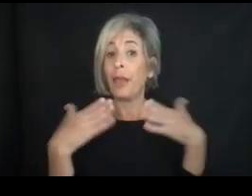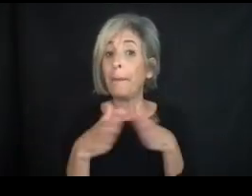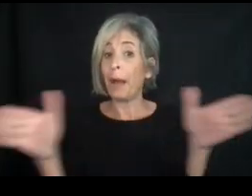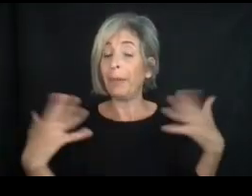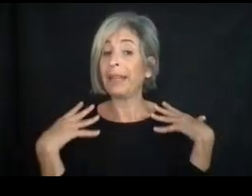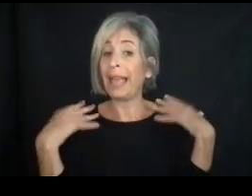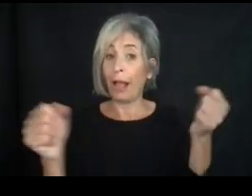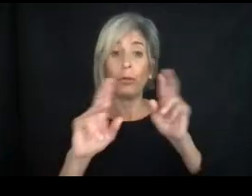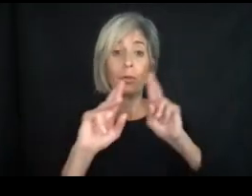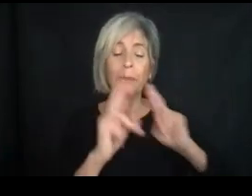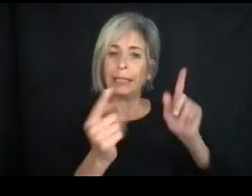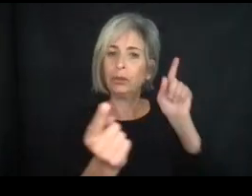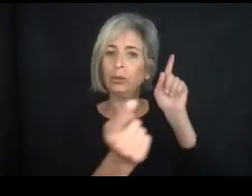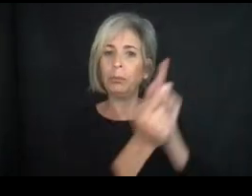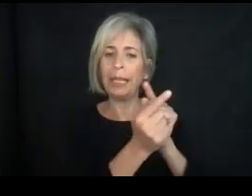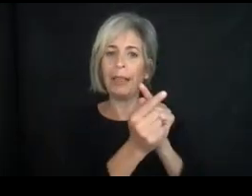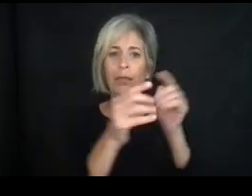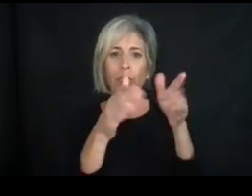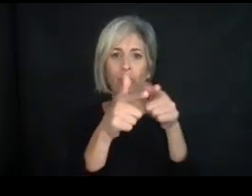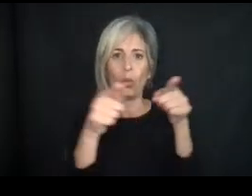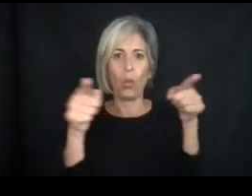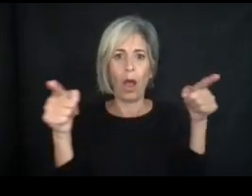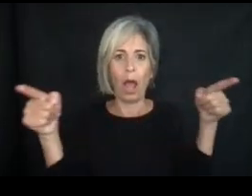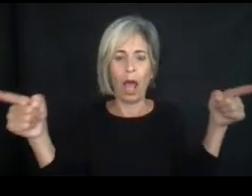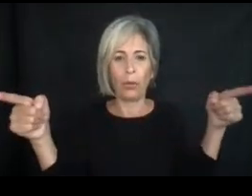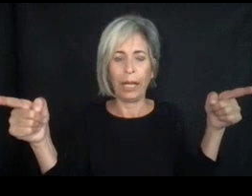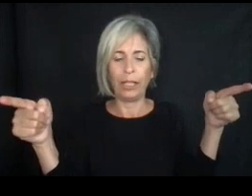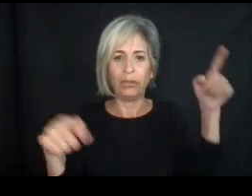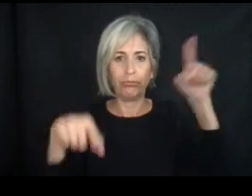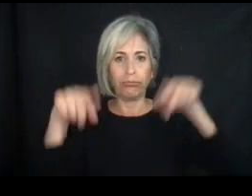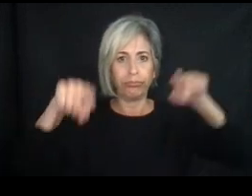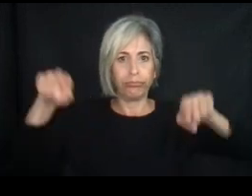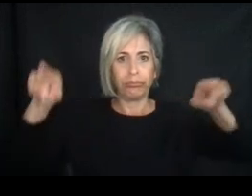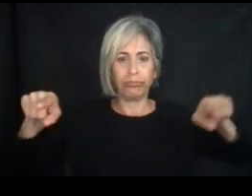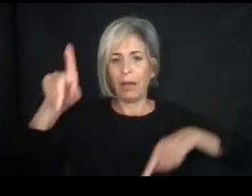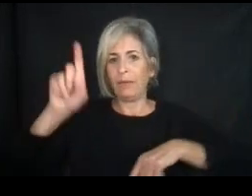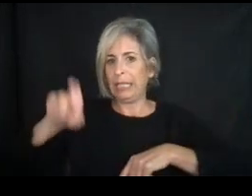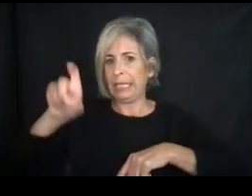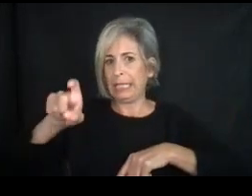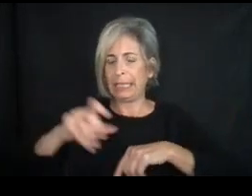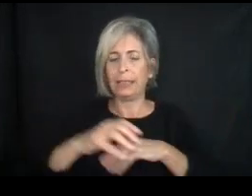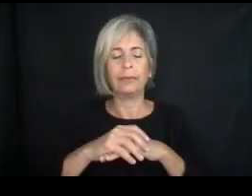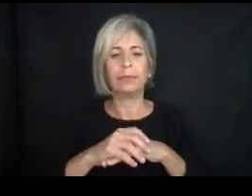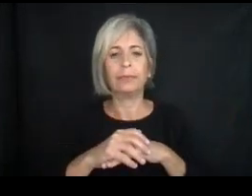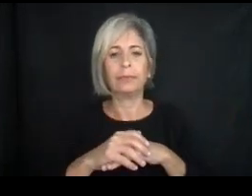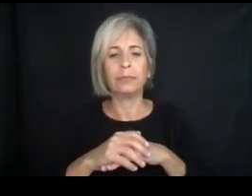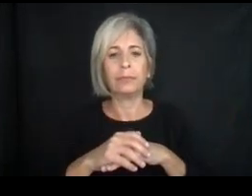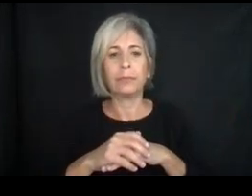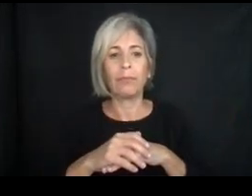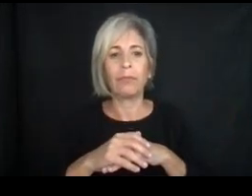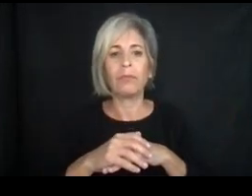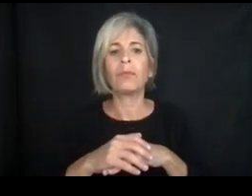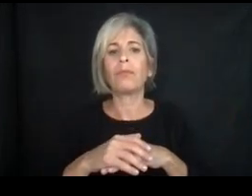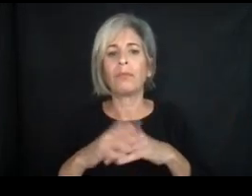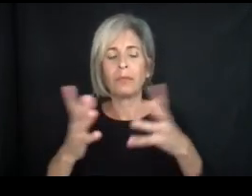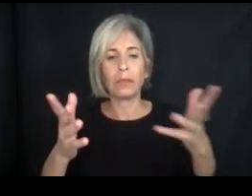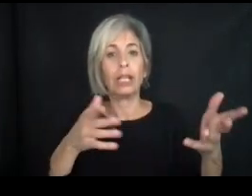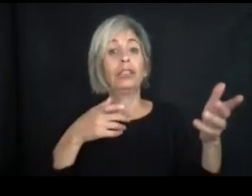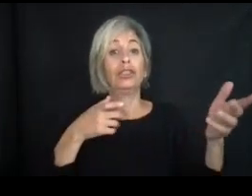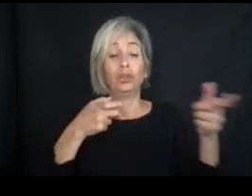to meet that wide range of emergent public health needs. Mitigation and containment of